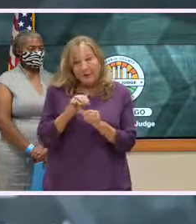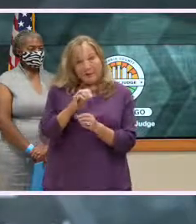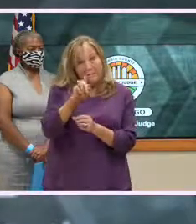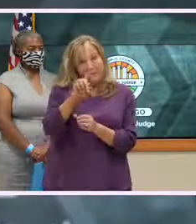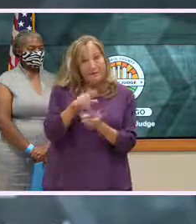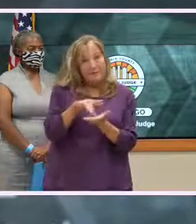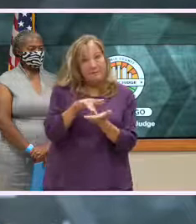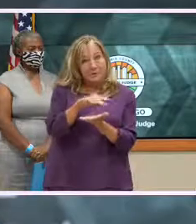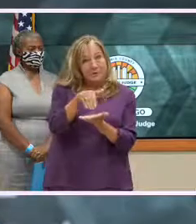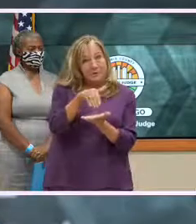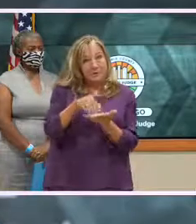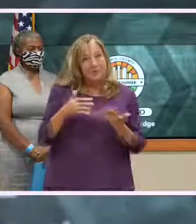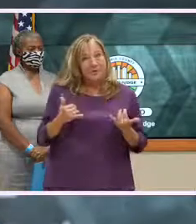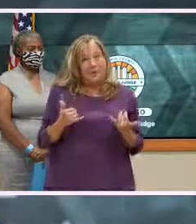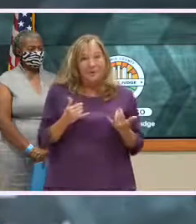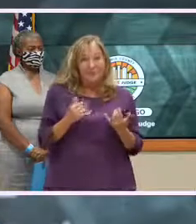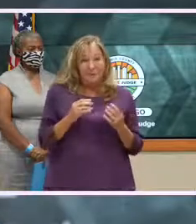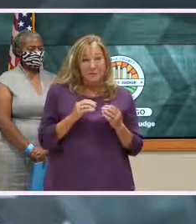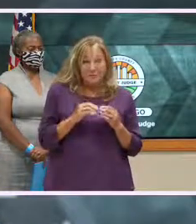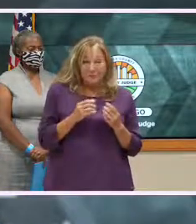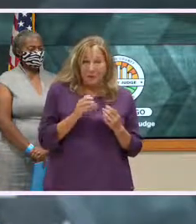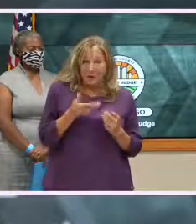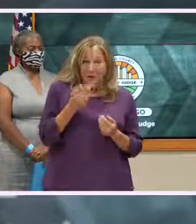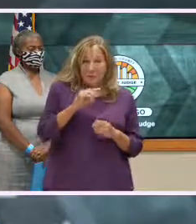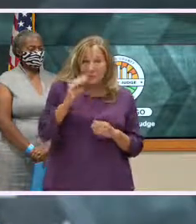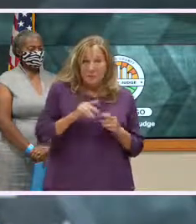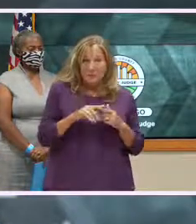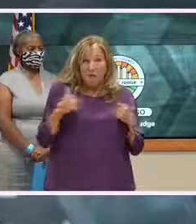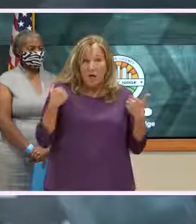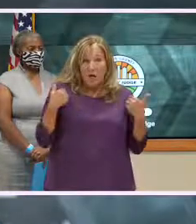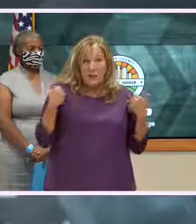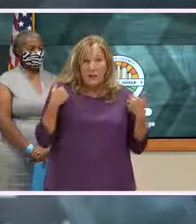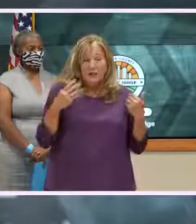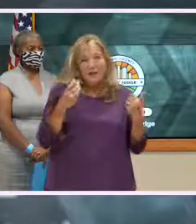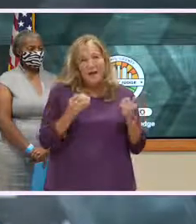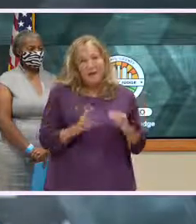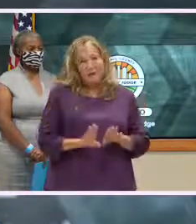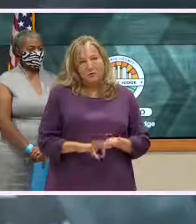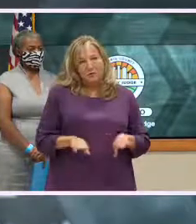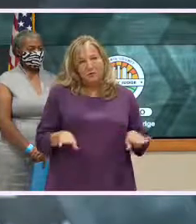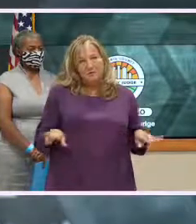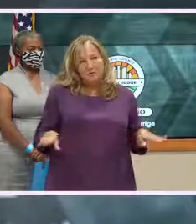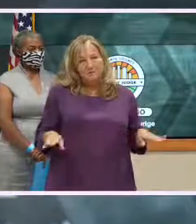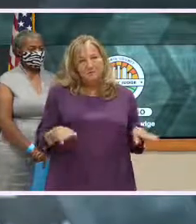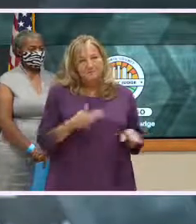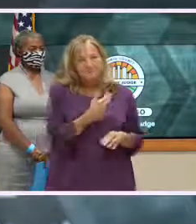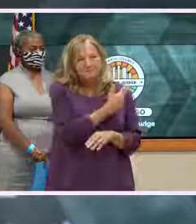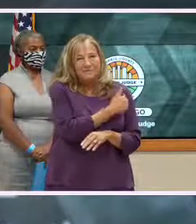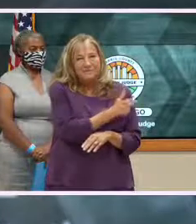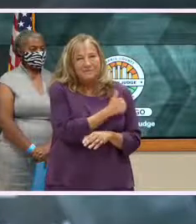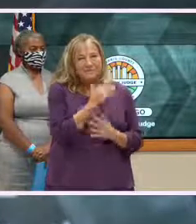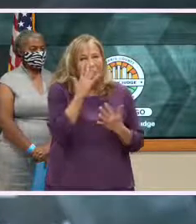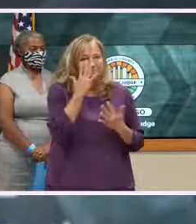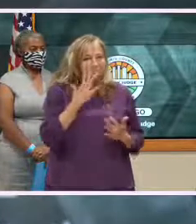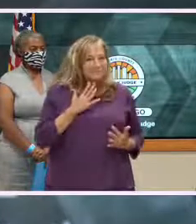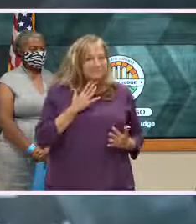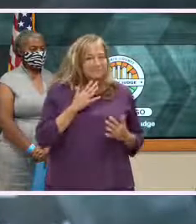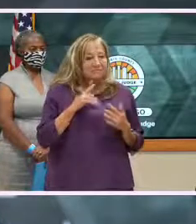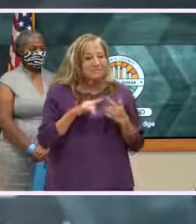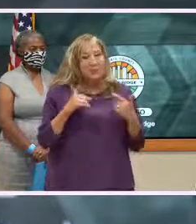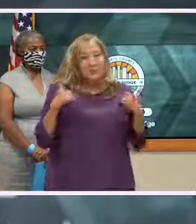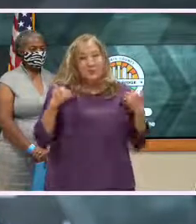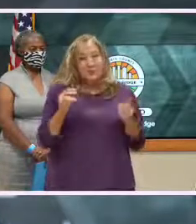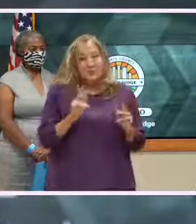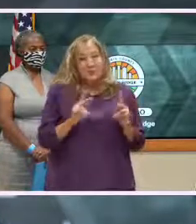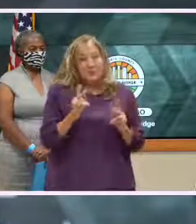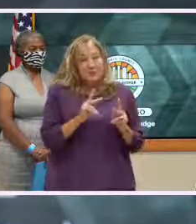Center are younger people, younger adults, and also pediatric ICU hospitalization, so in terms of adolescents. So